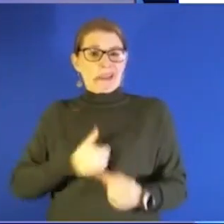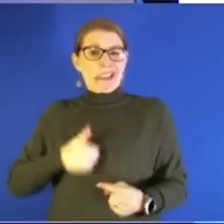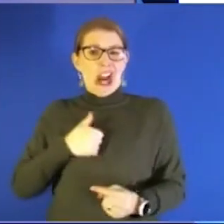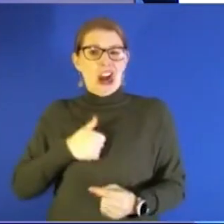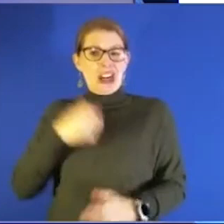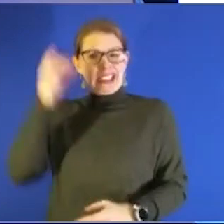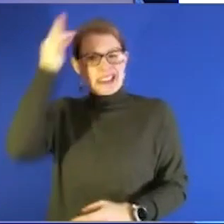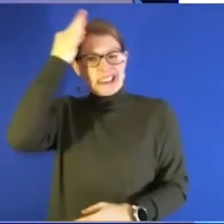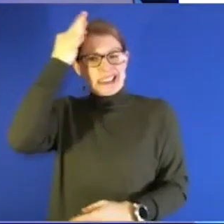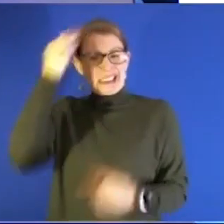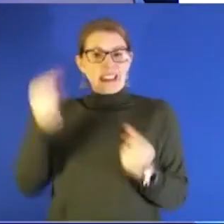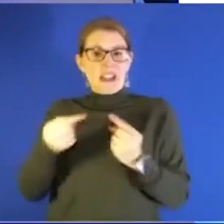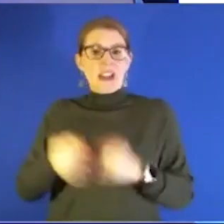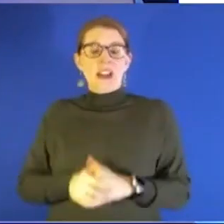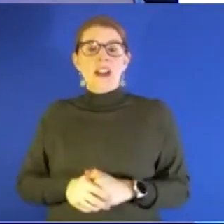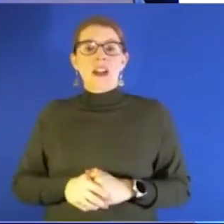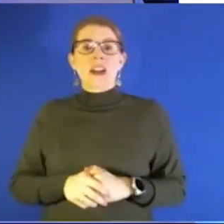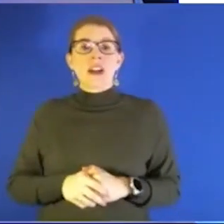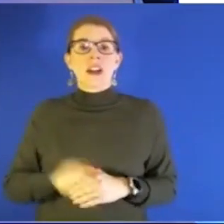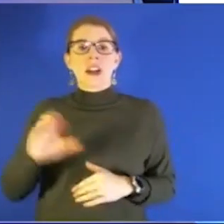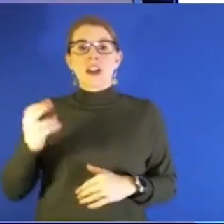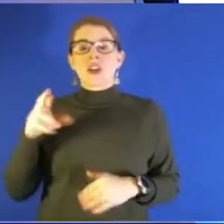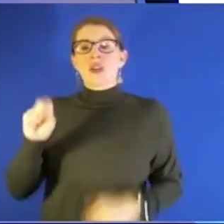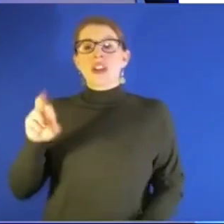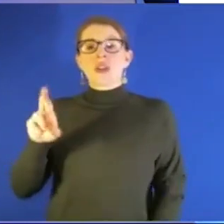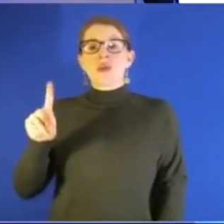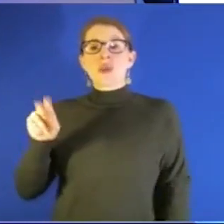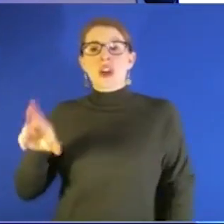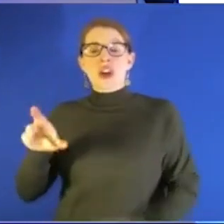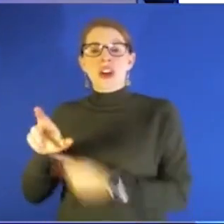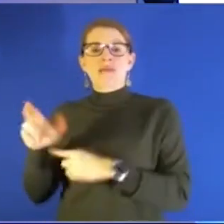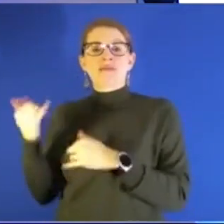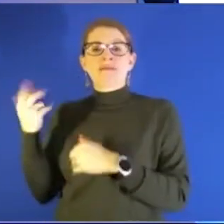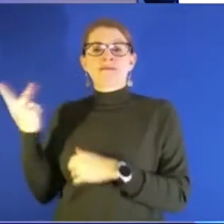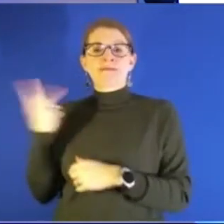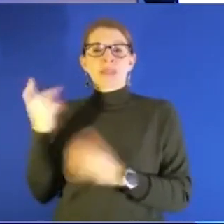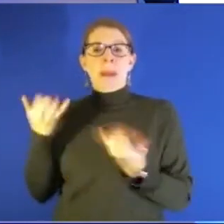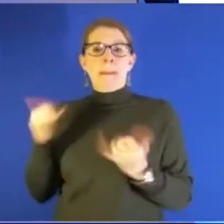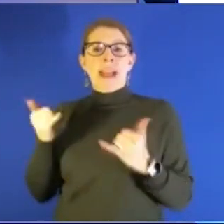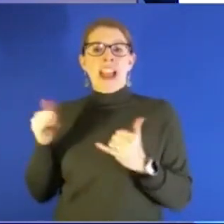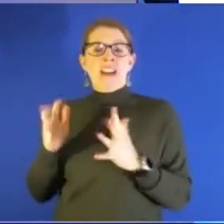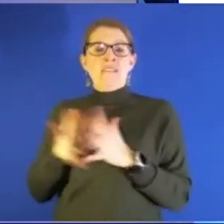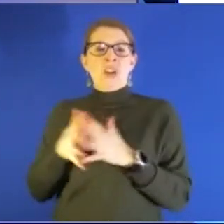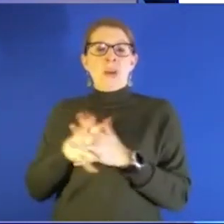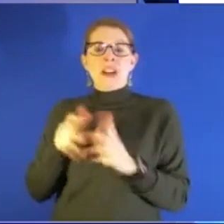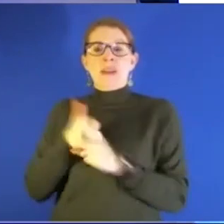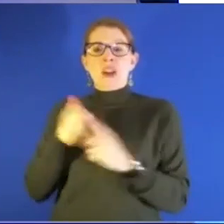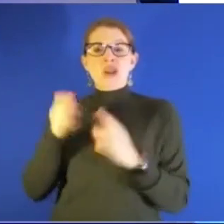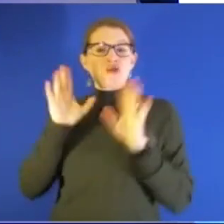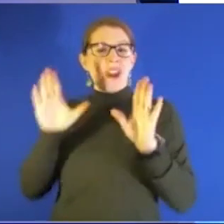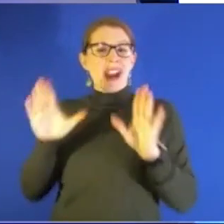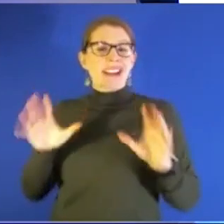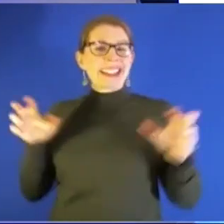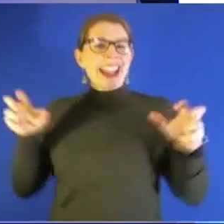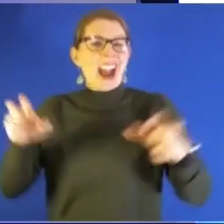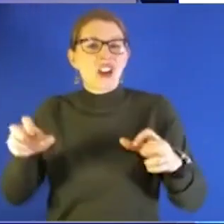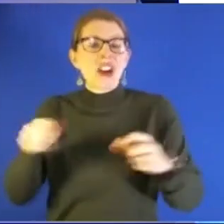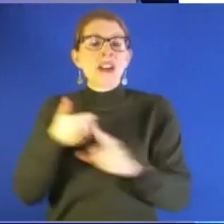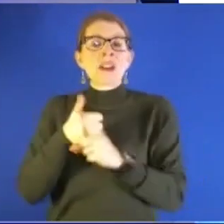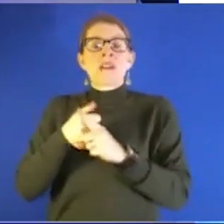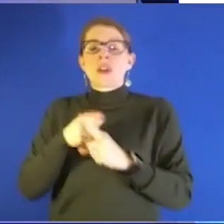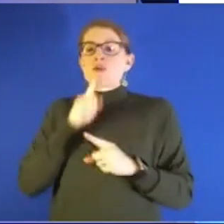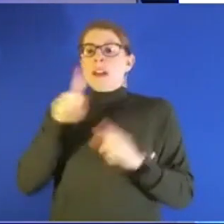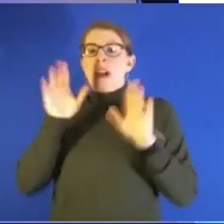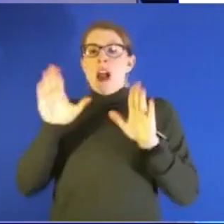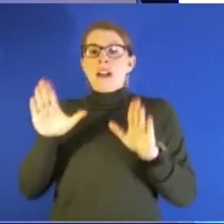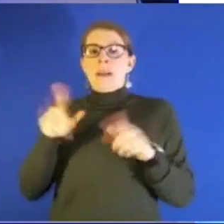and I have managed to play flag football together a few times over the years, and I'm just going to tell you, I've seen him play. He's a great tackler. He's really awesome out there. But ice makers